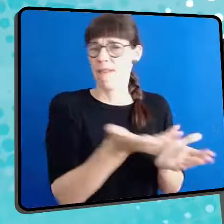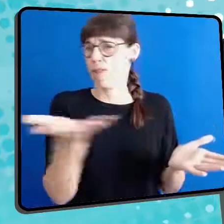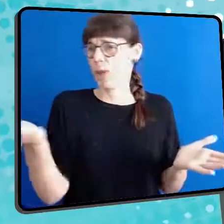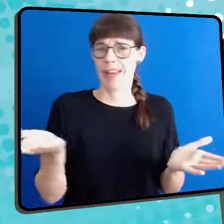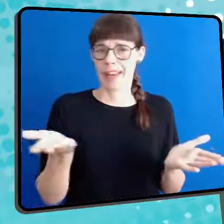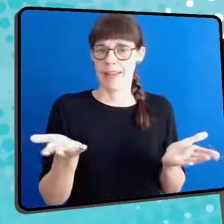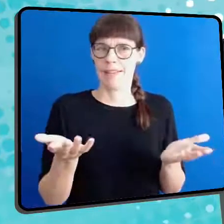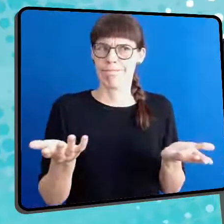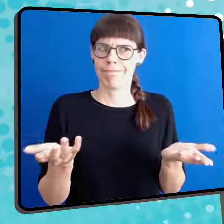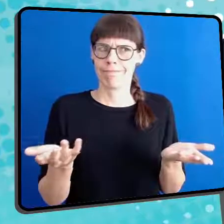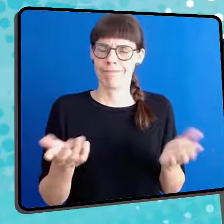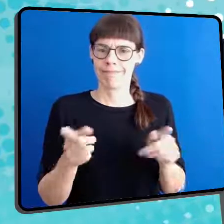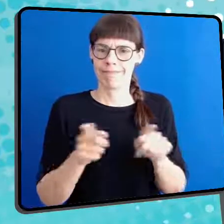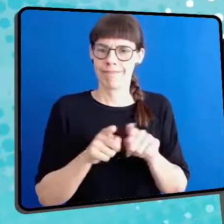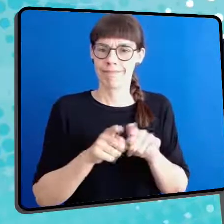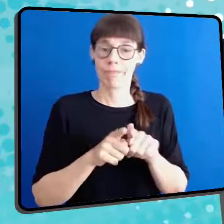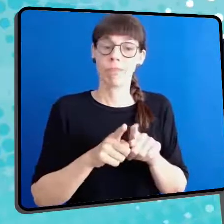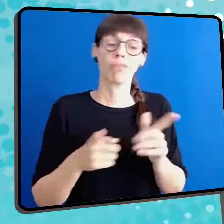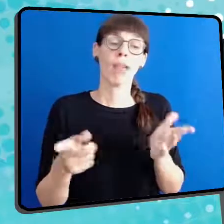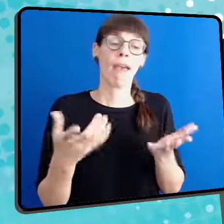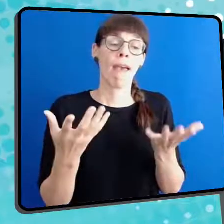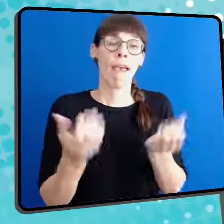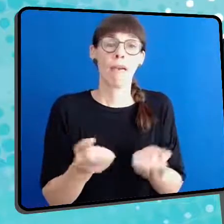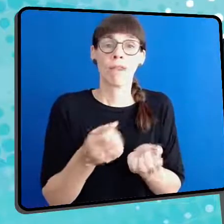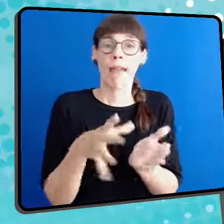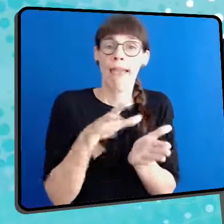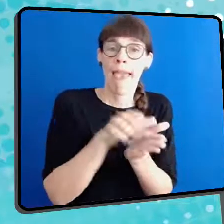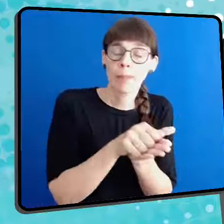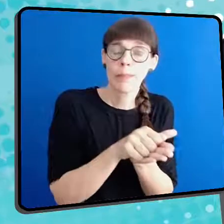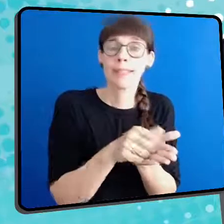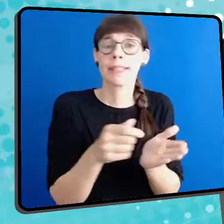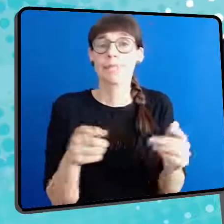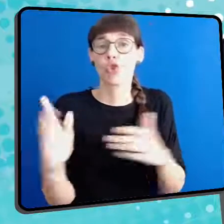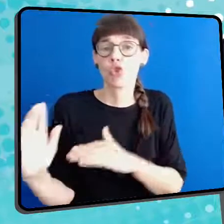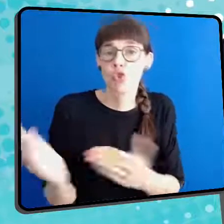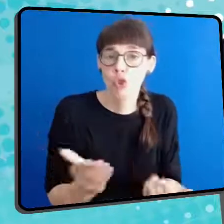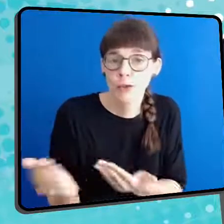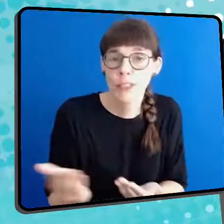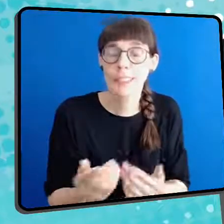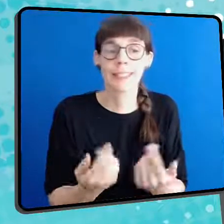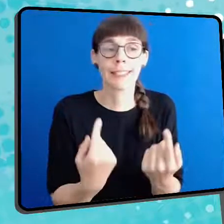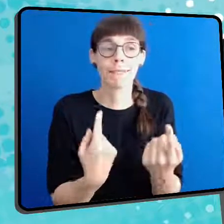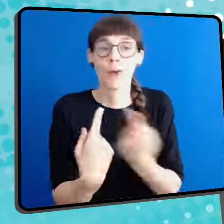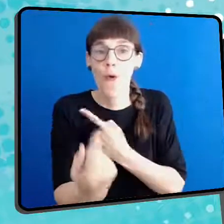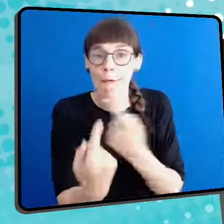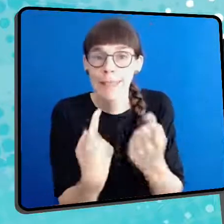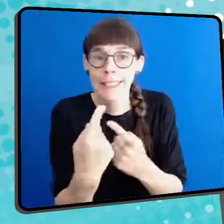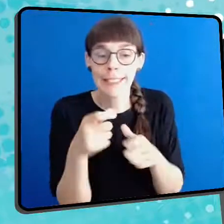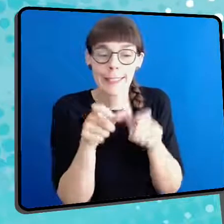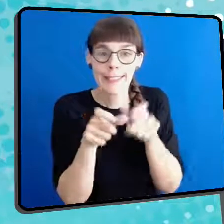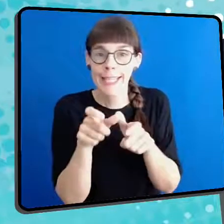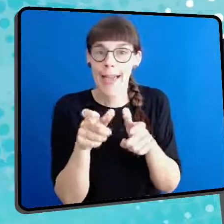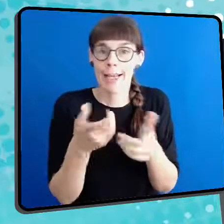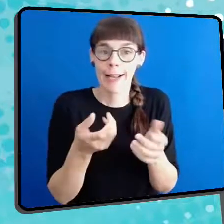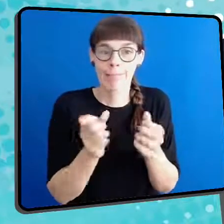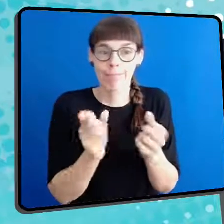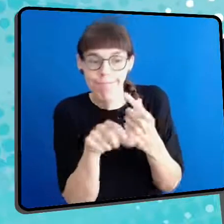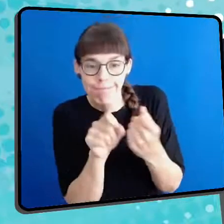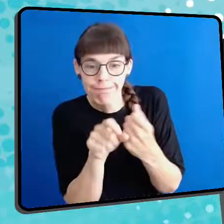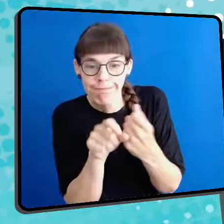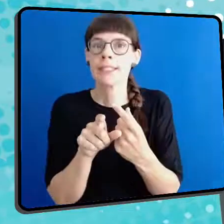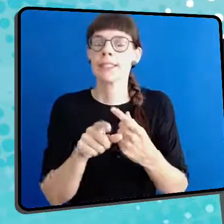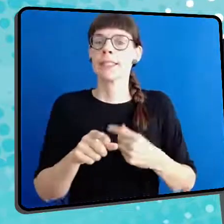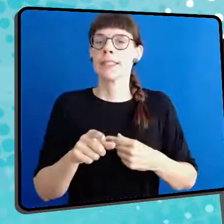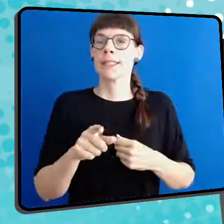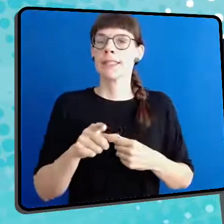build apps, services, conversational agents, etc., in the way that as a team we think people use